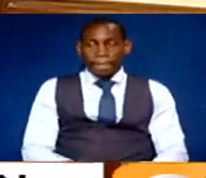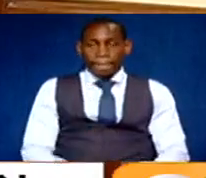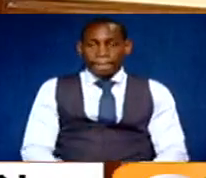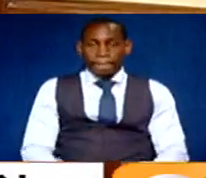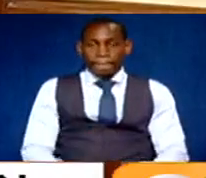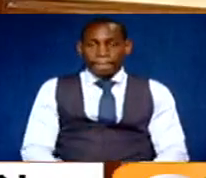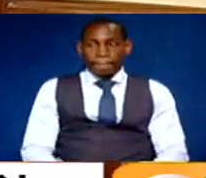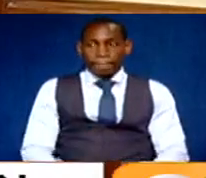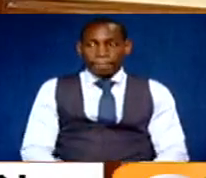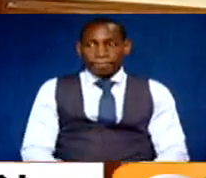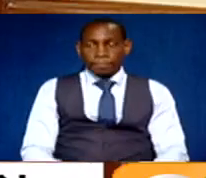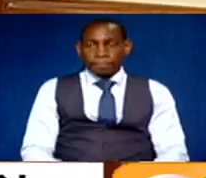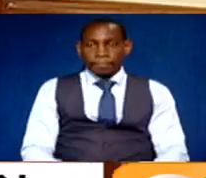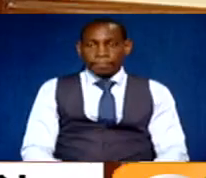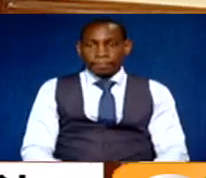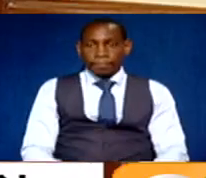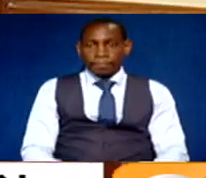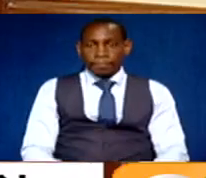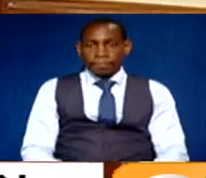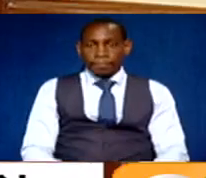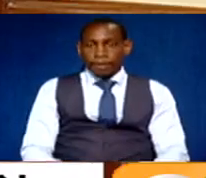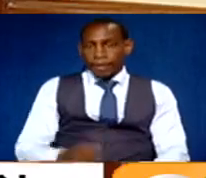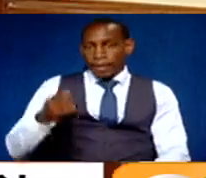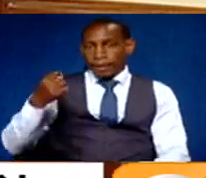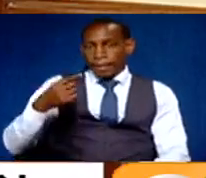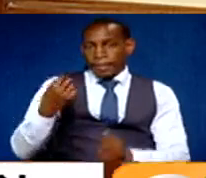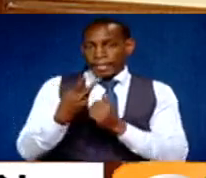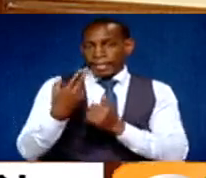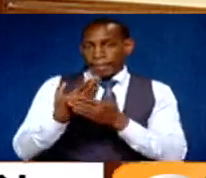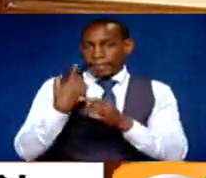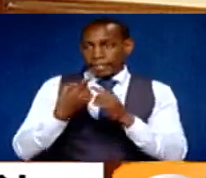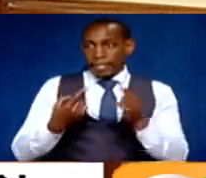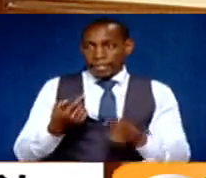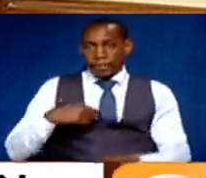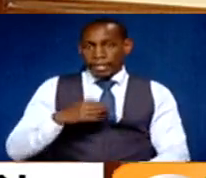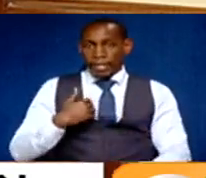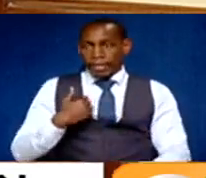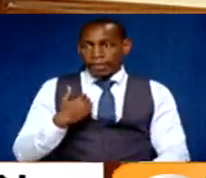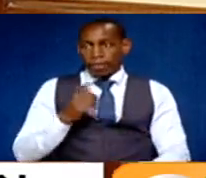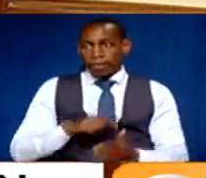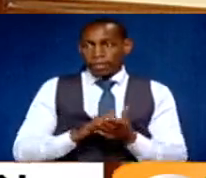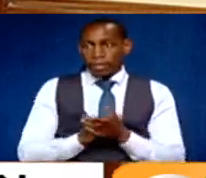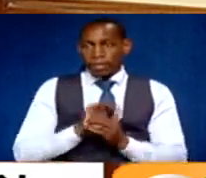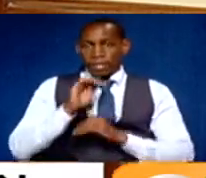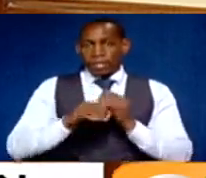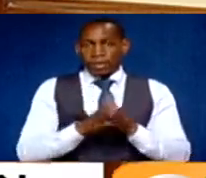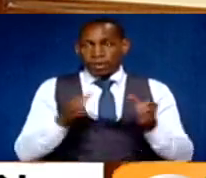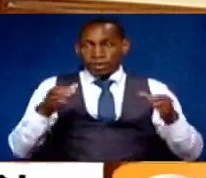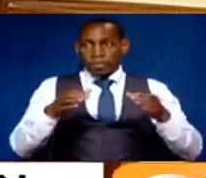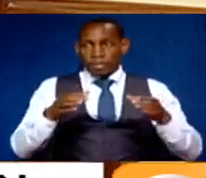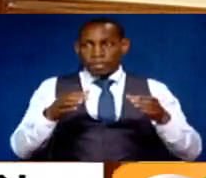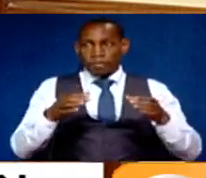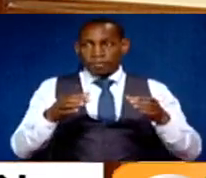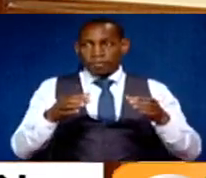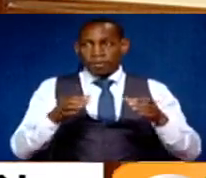very sick. Having said that, in December of last year, we had probably the entire population, would be my